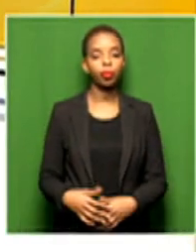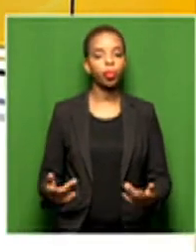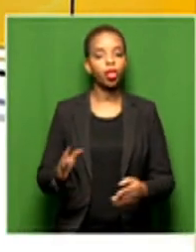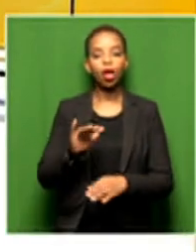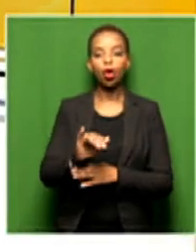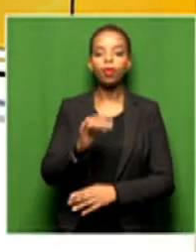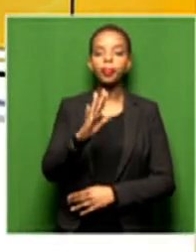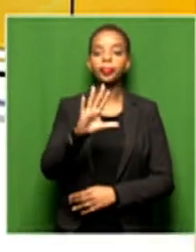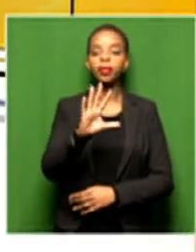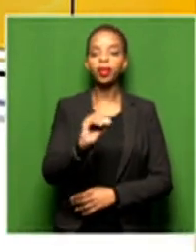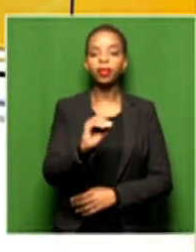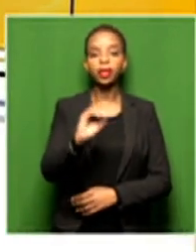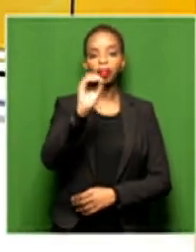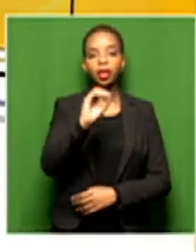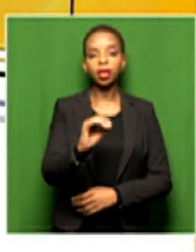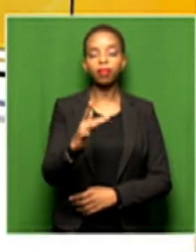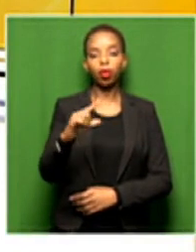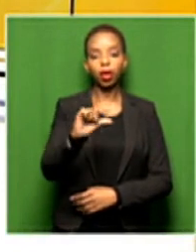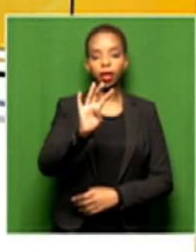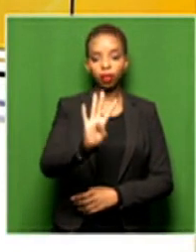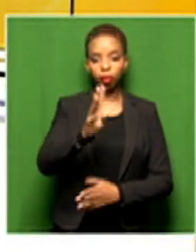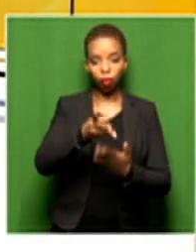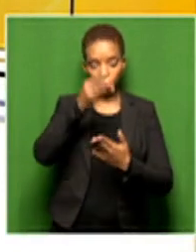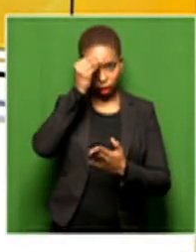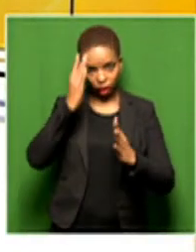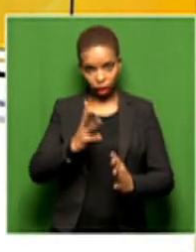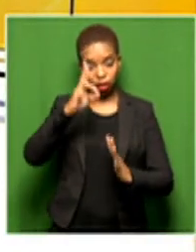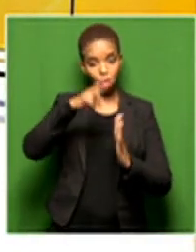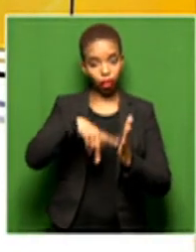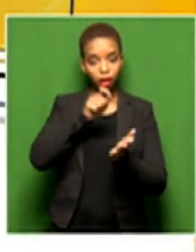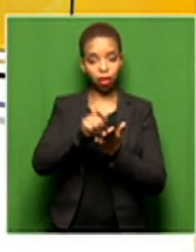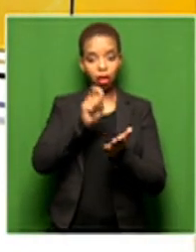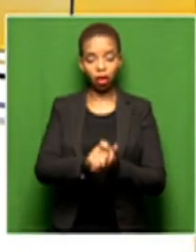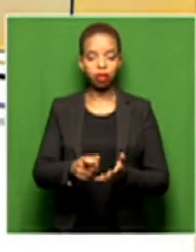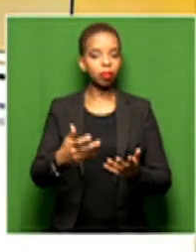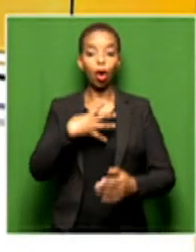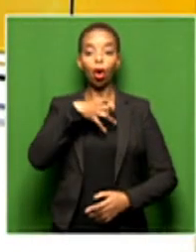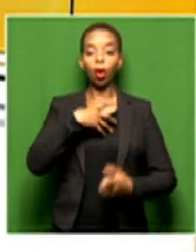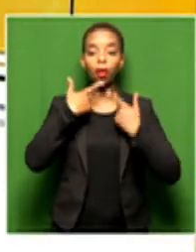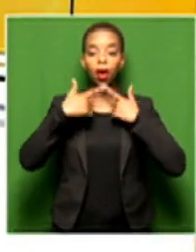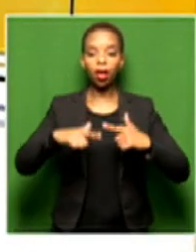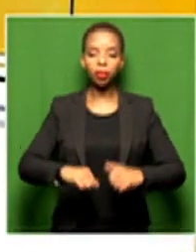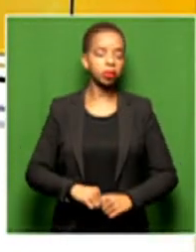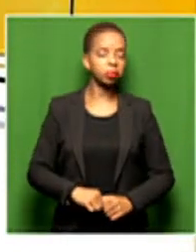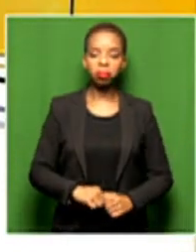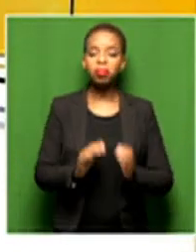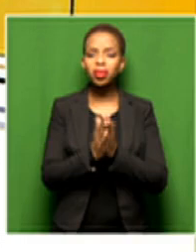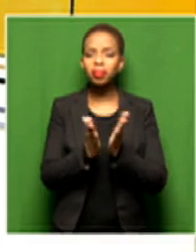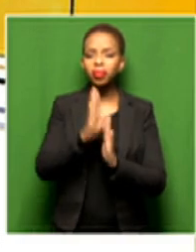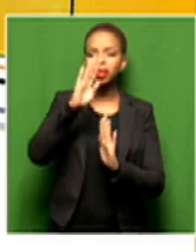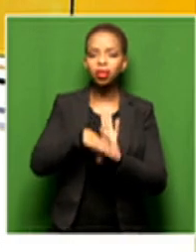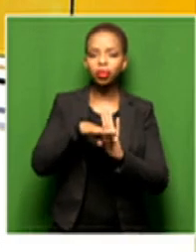Over 50% of grade 4 learners in South Africa do not read and write in their native language. I mean, there is a shortage of books